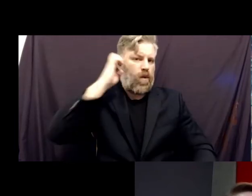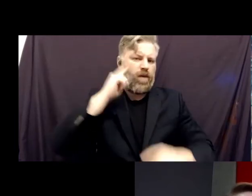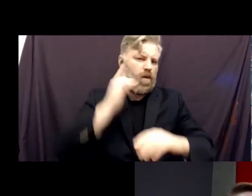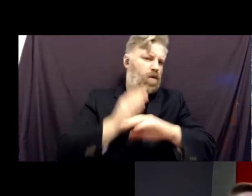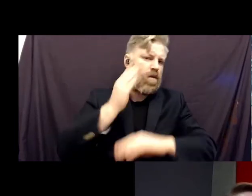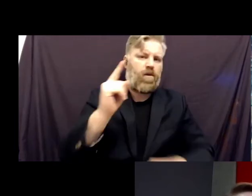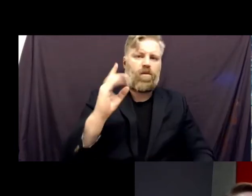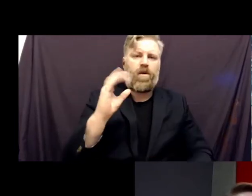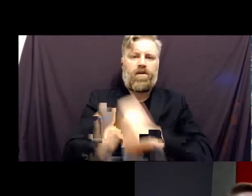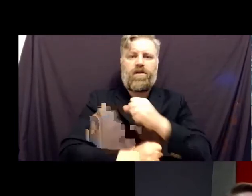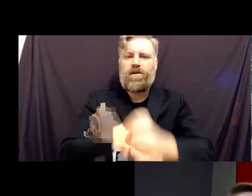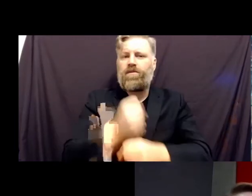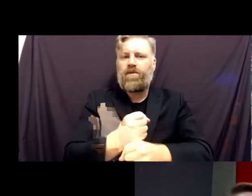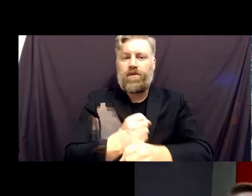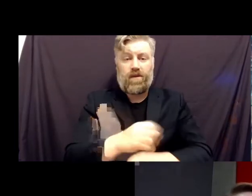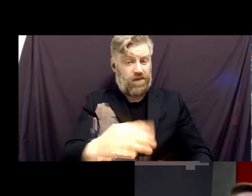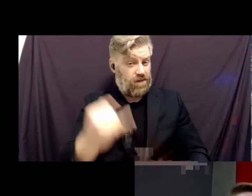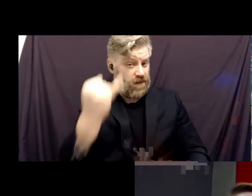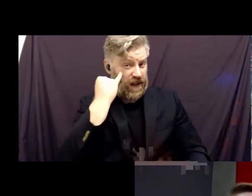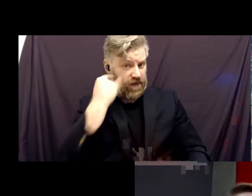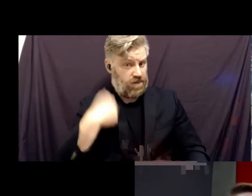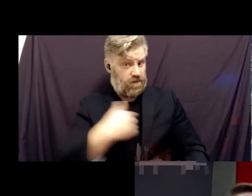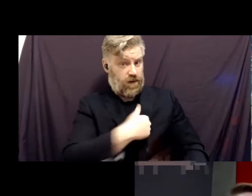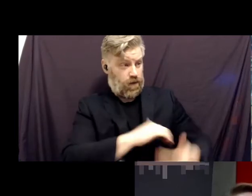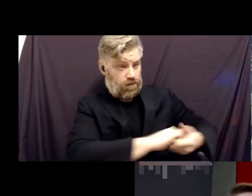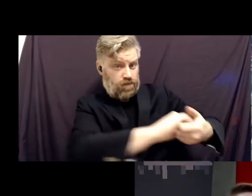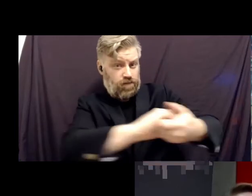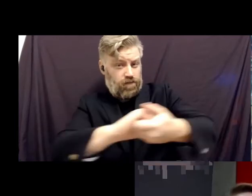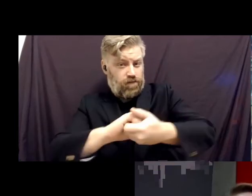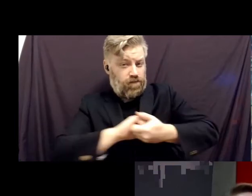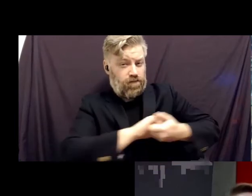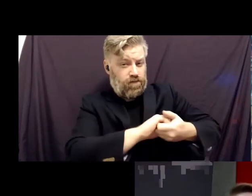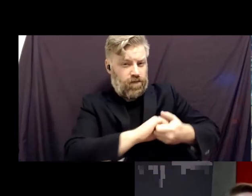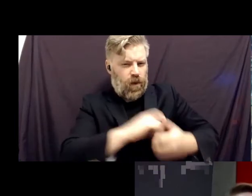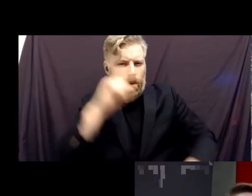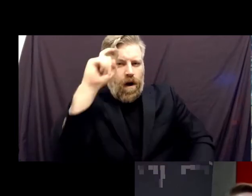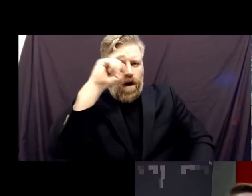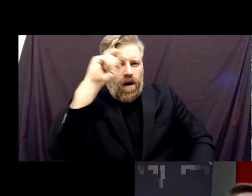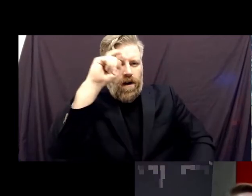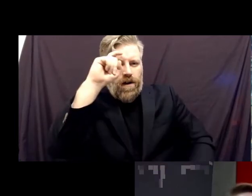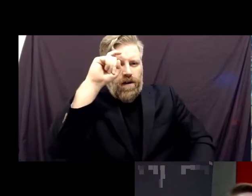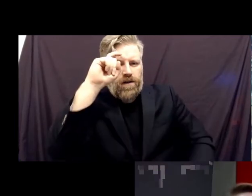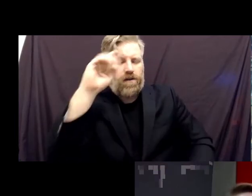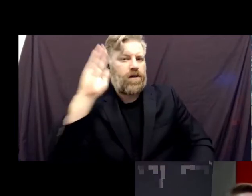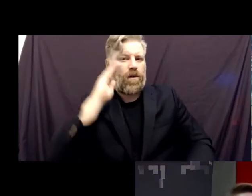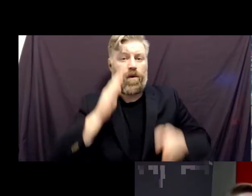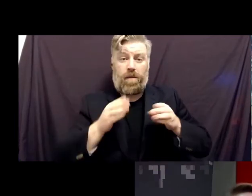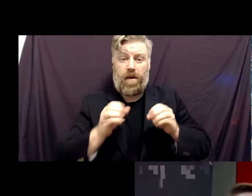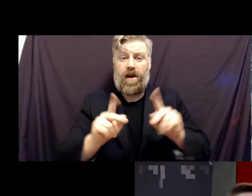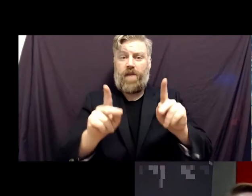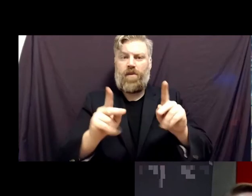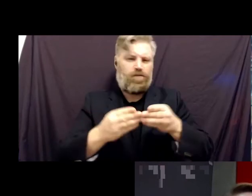If we together act wisely, the world will open up completely